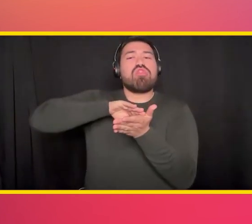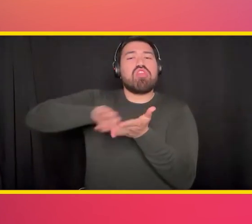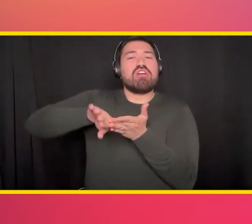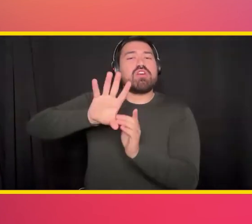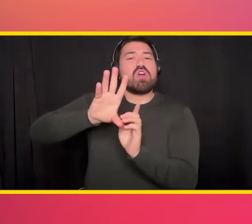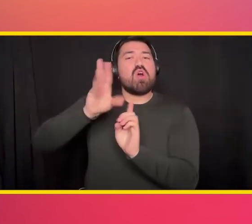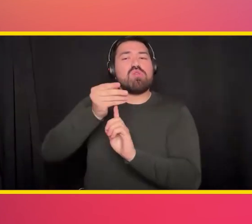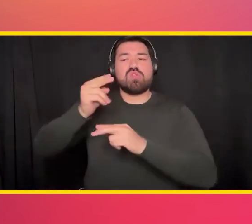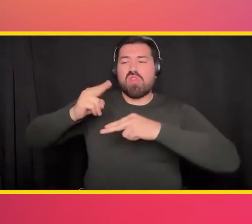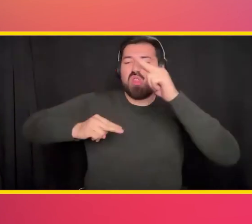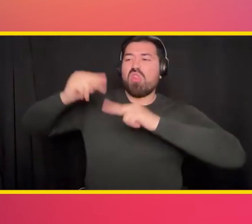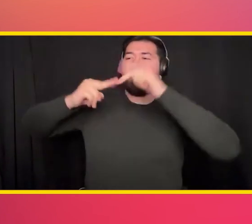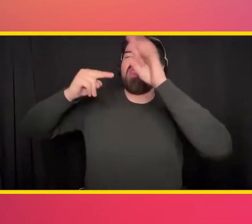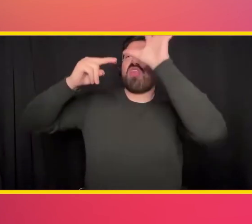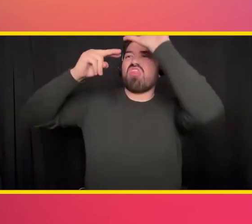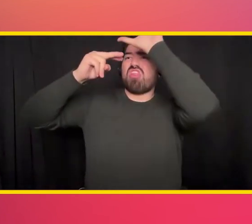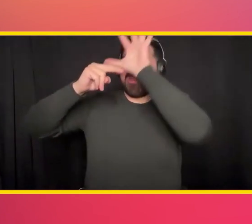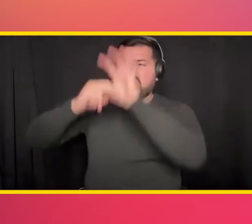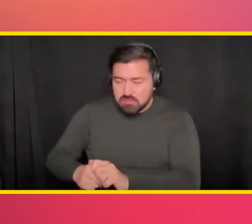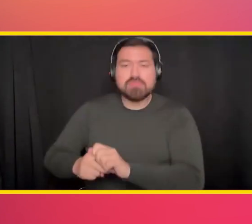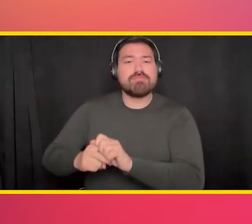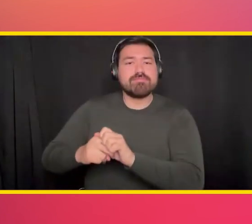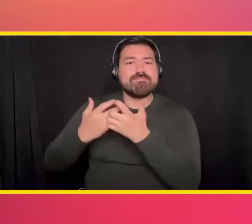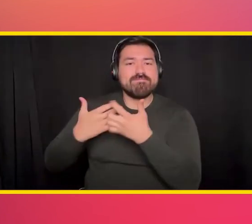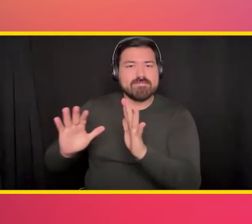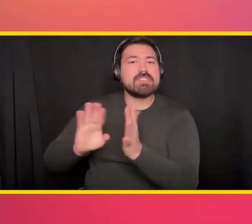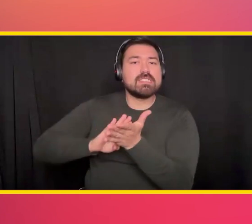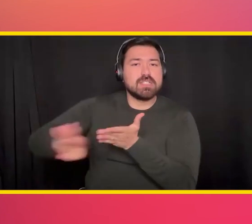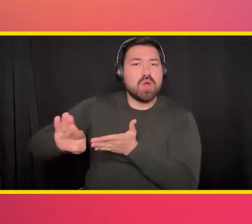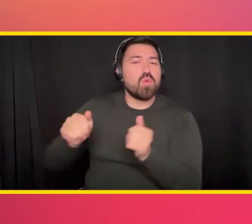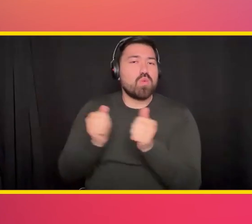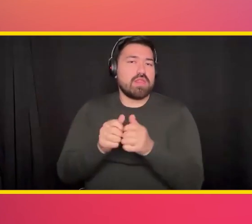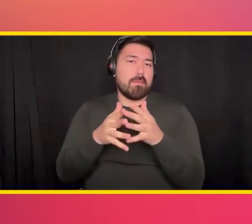cultural constructions that are unpopular with Americans.